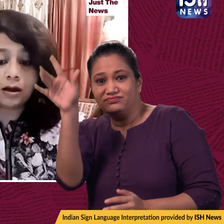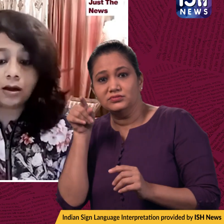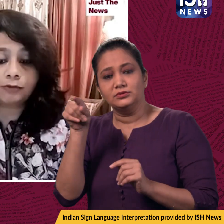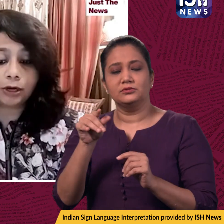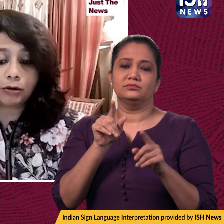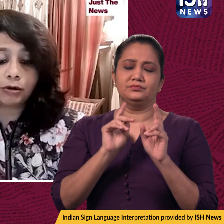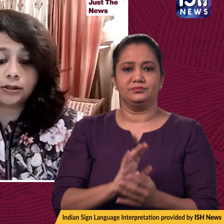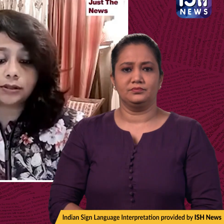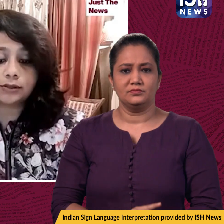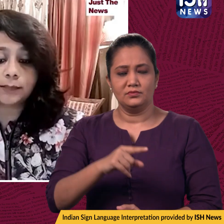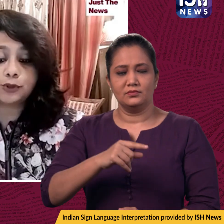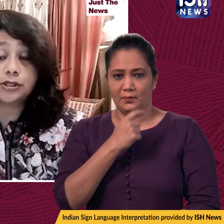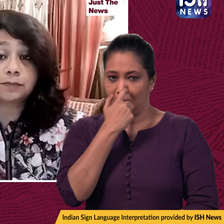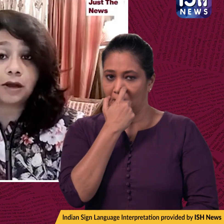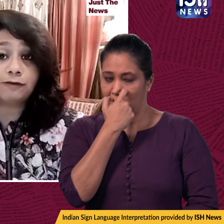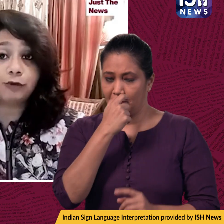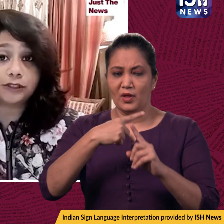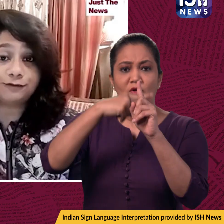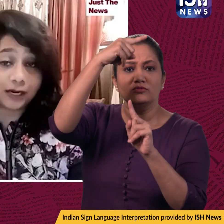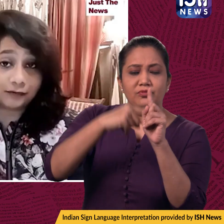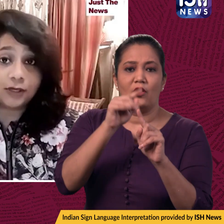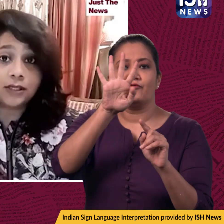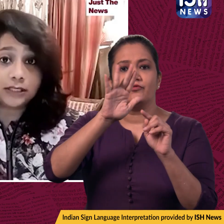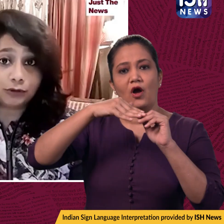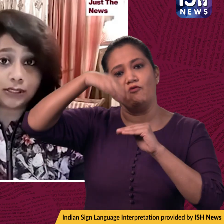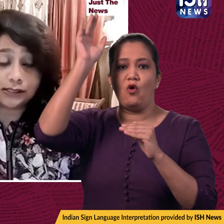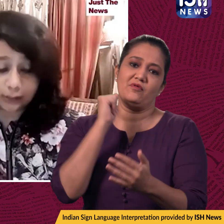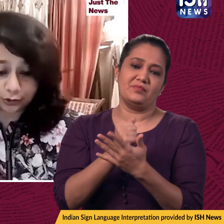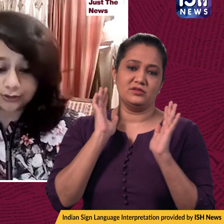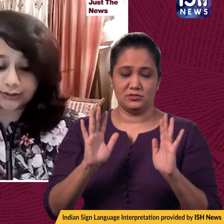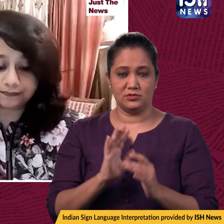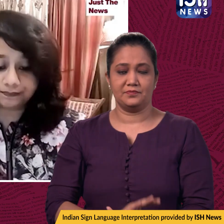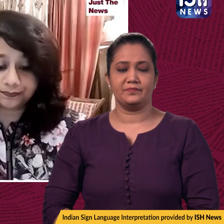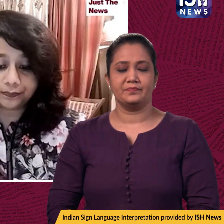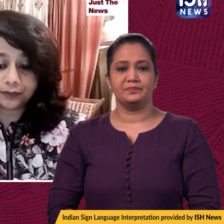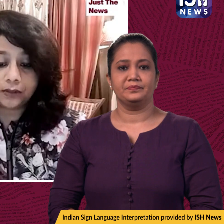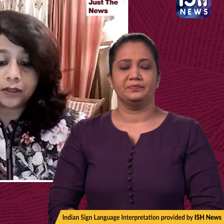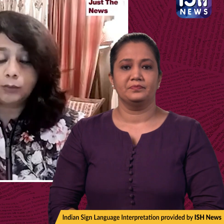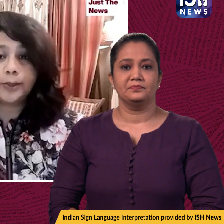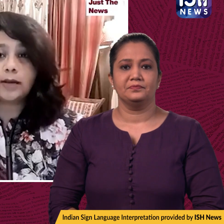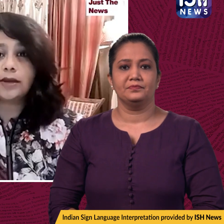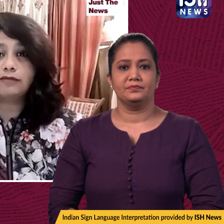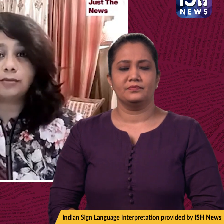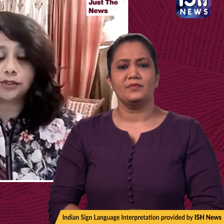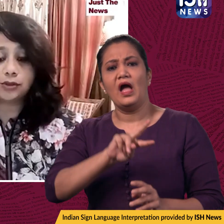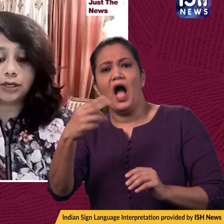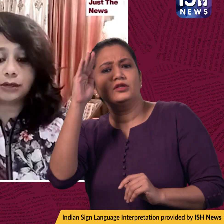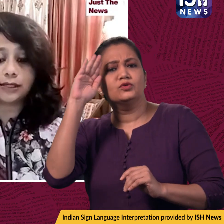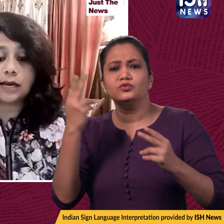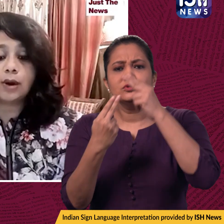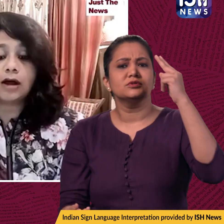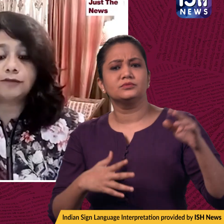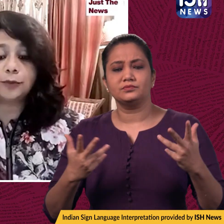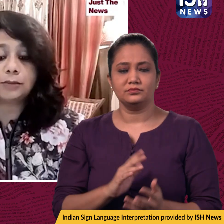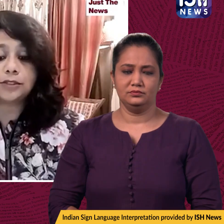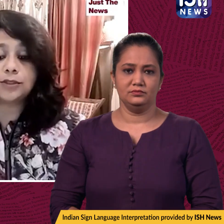states record temperatures above 45 degrees Celsius. Moving away from the story